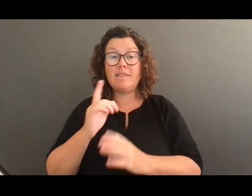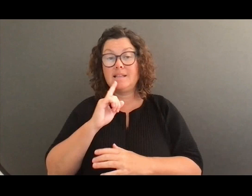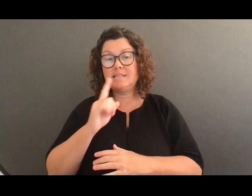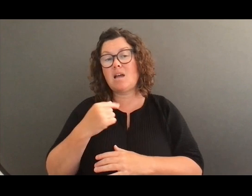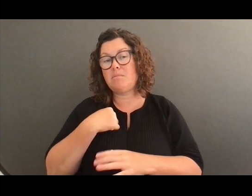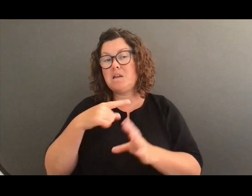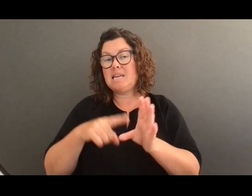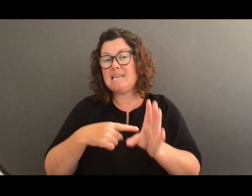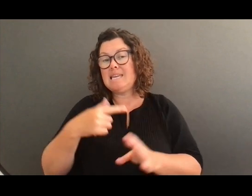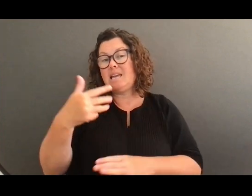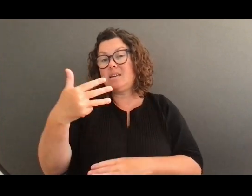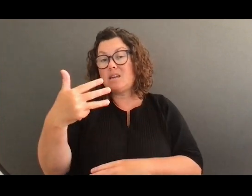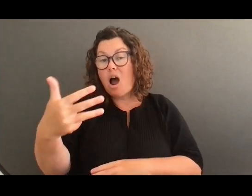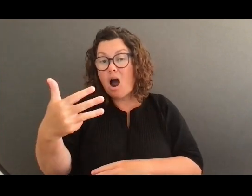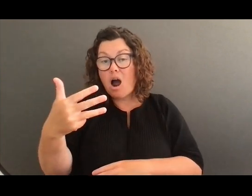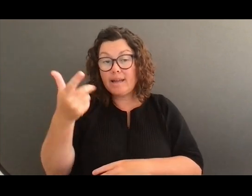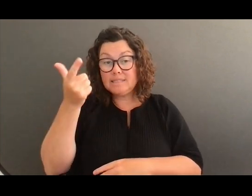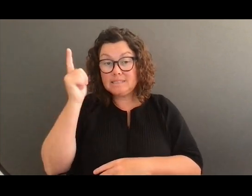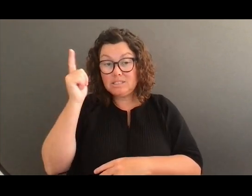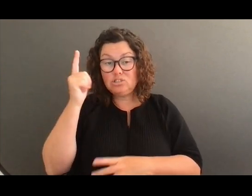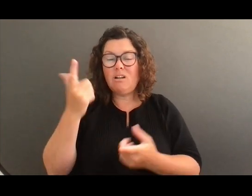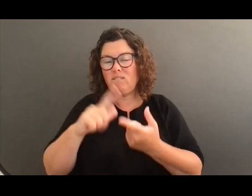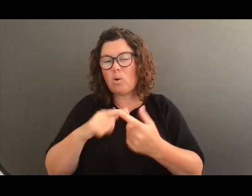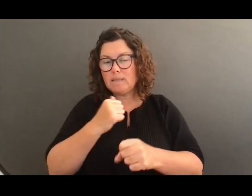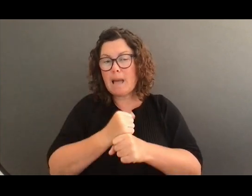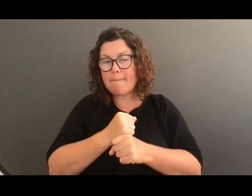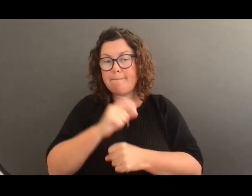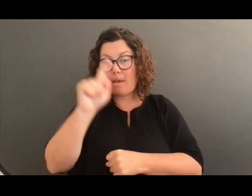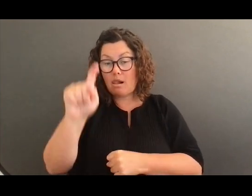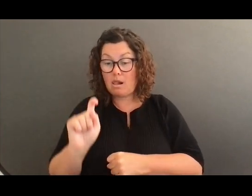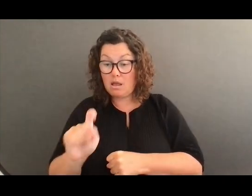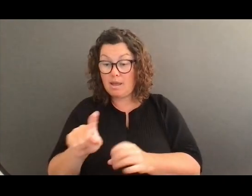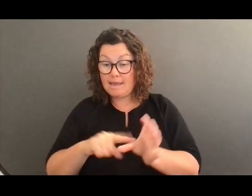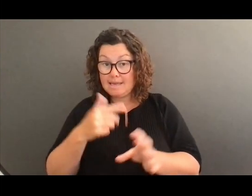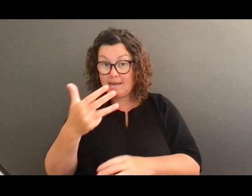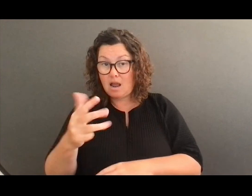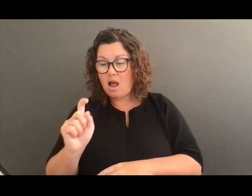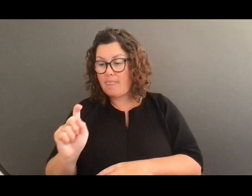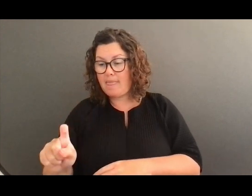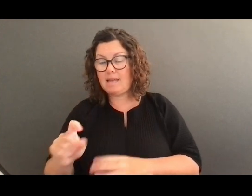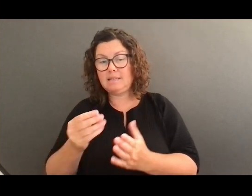scroll down to year 9 and then submit.